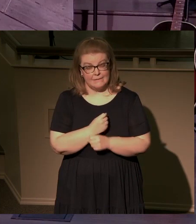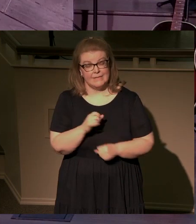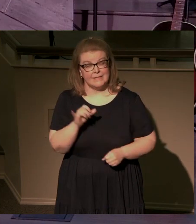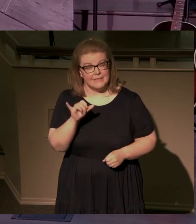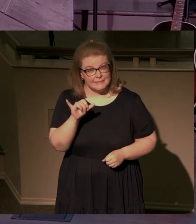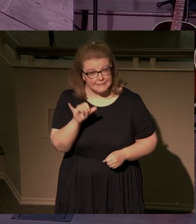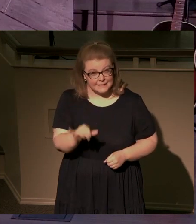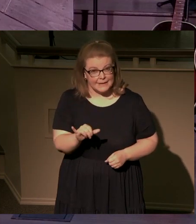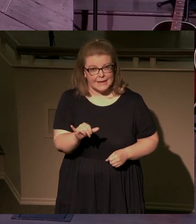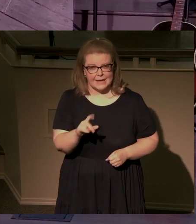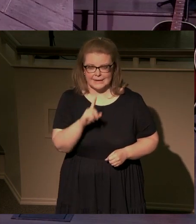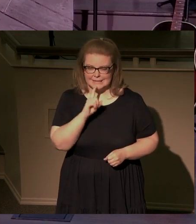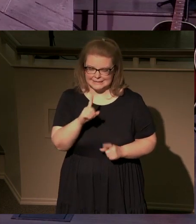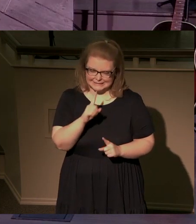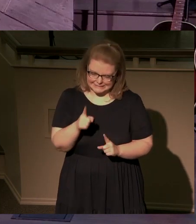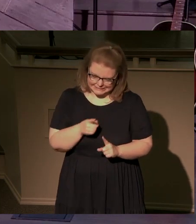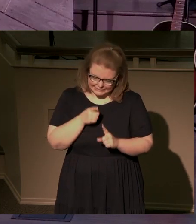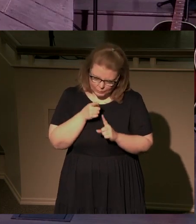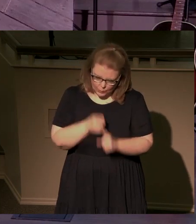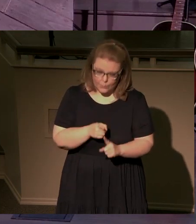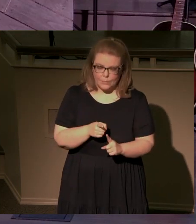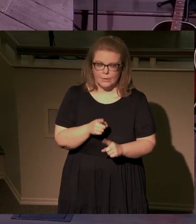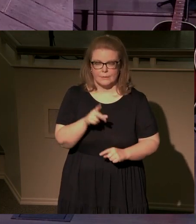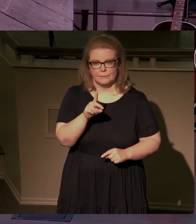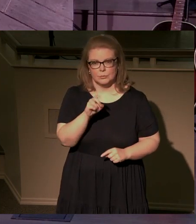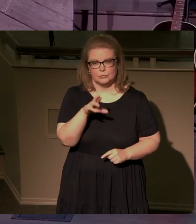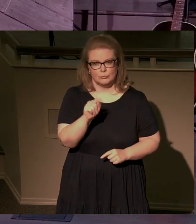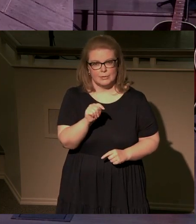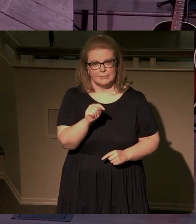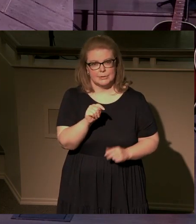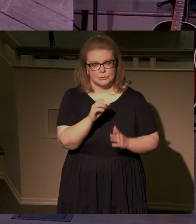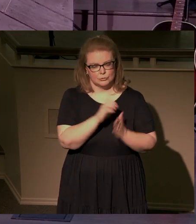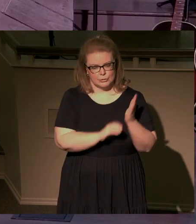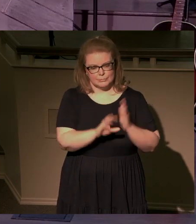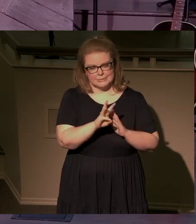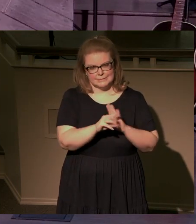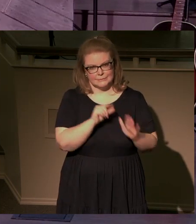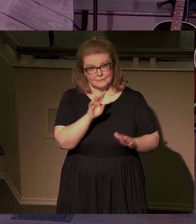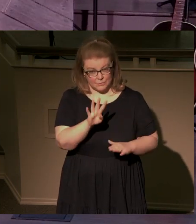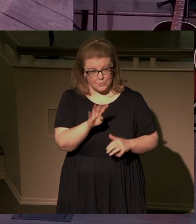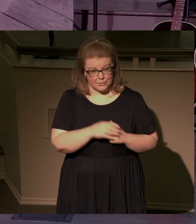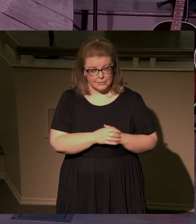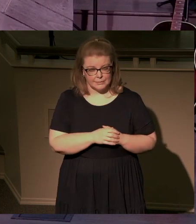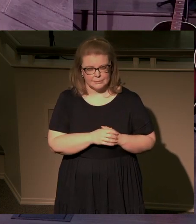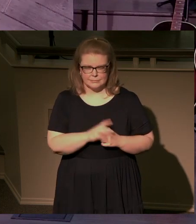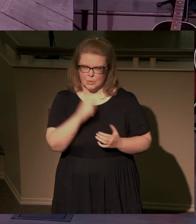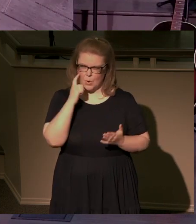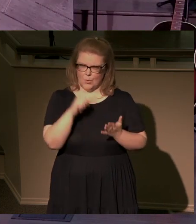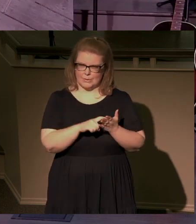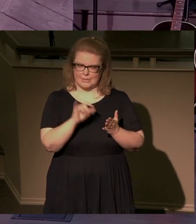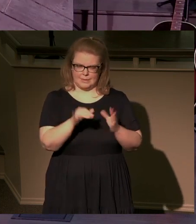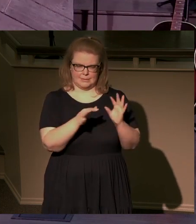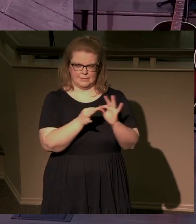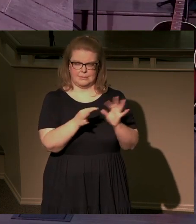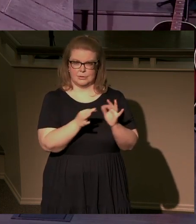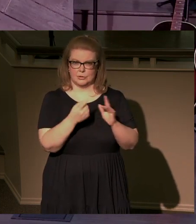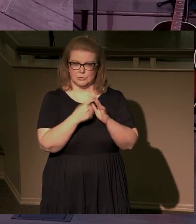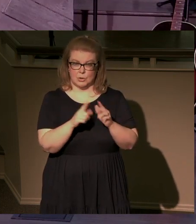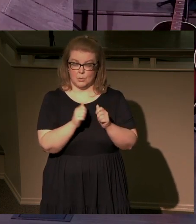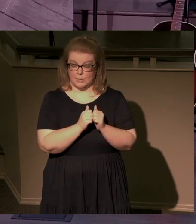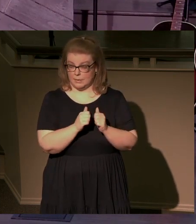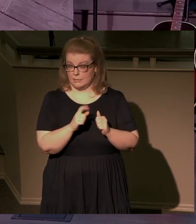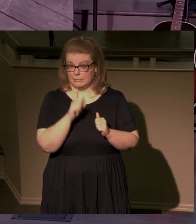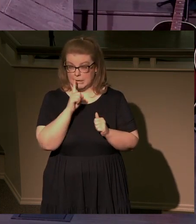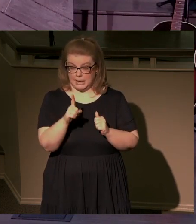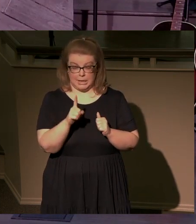that is the core of Deuteronomy 6:4. Notice how it starts. It starts with this huge